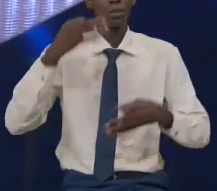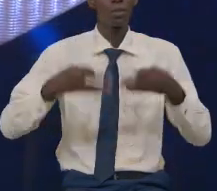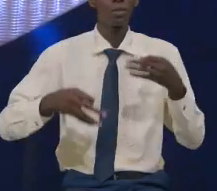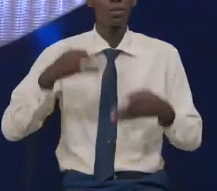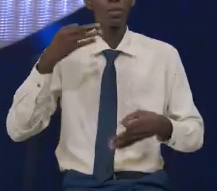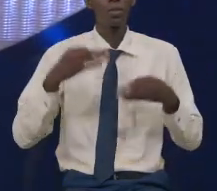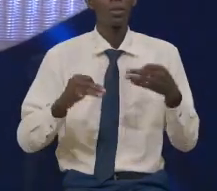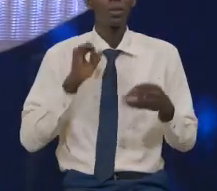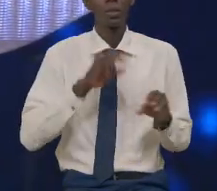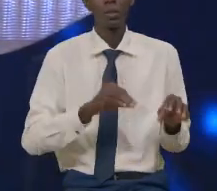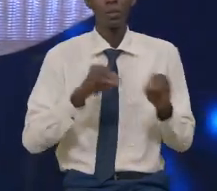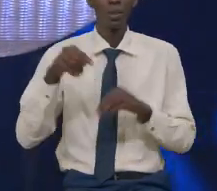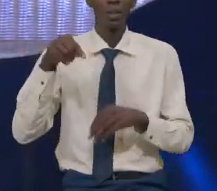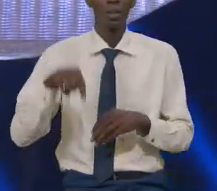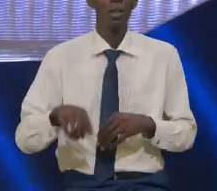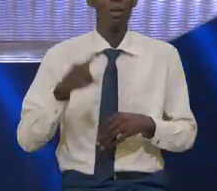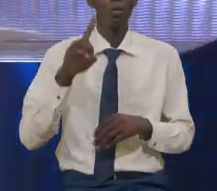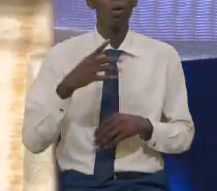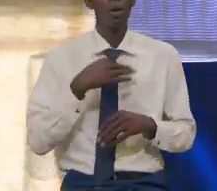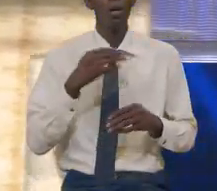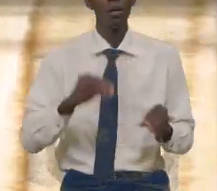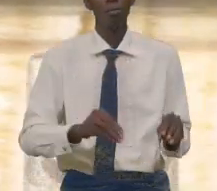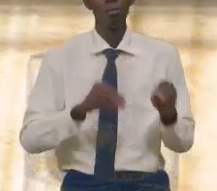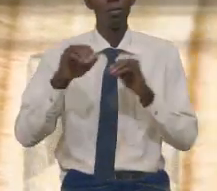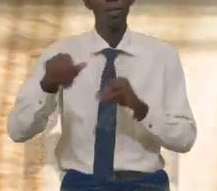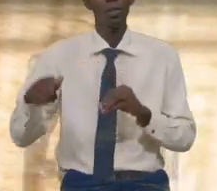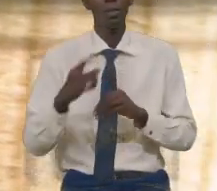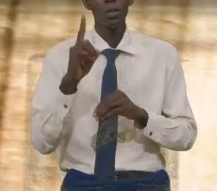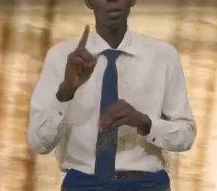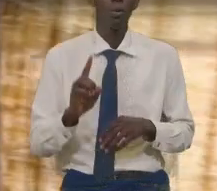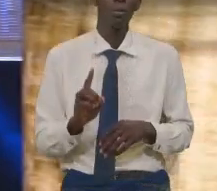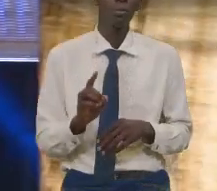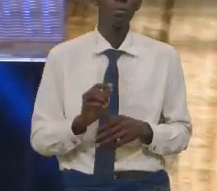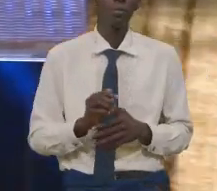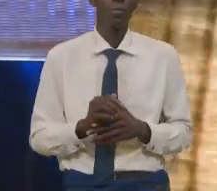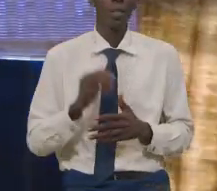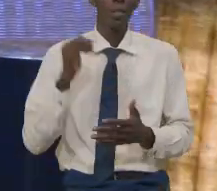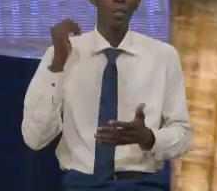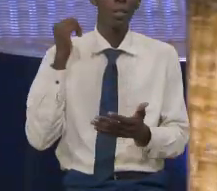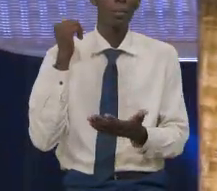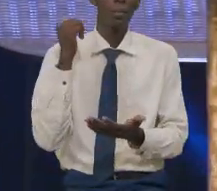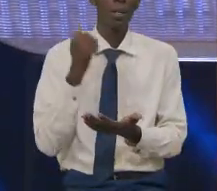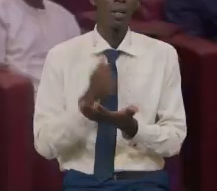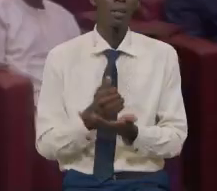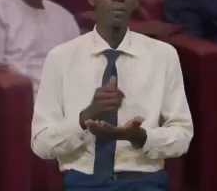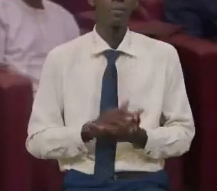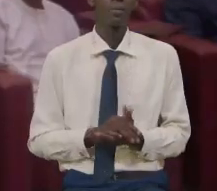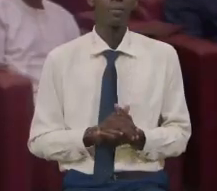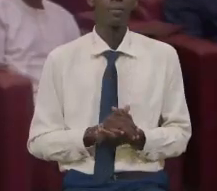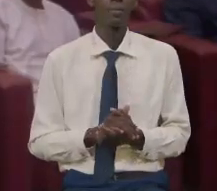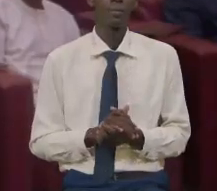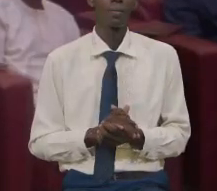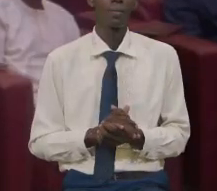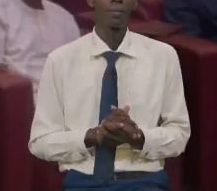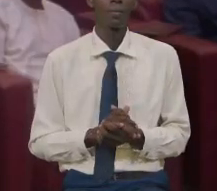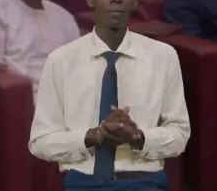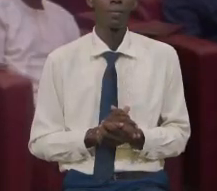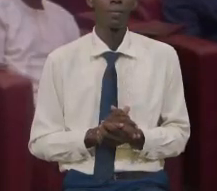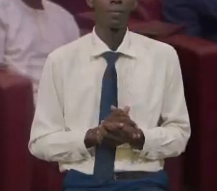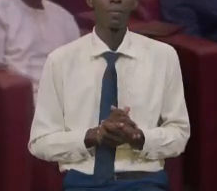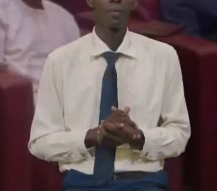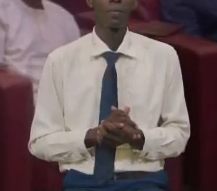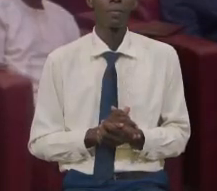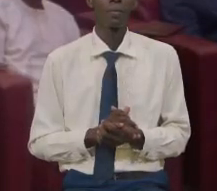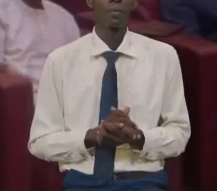down one and setteth up another. Give me a good amen. The problem of